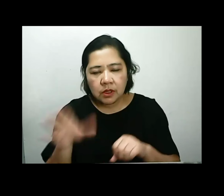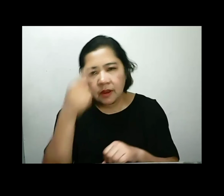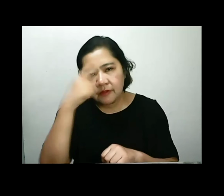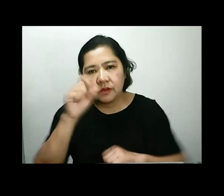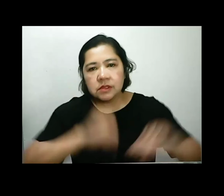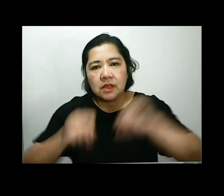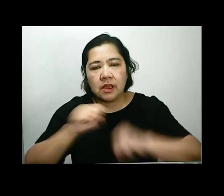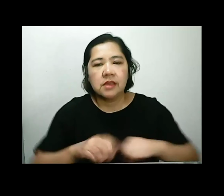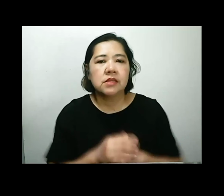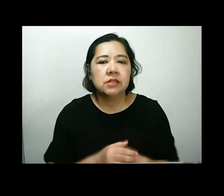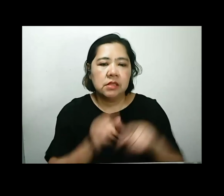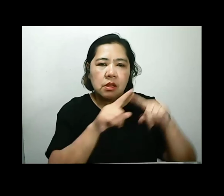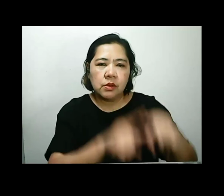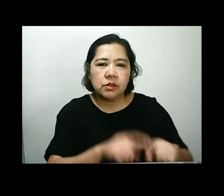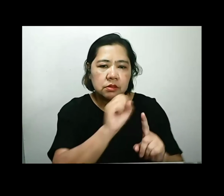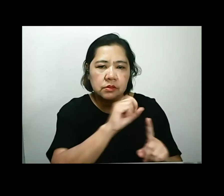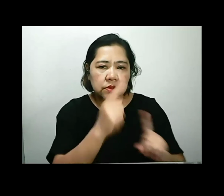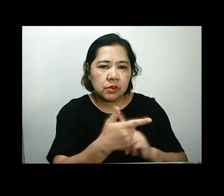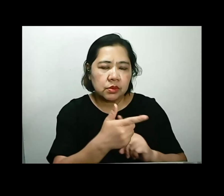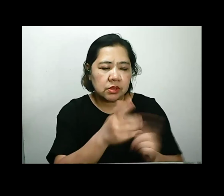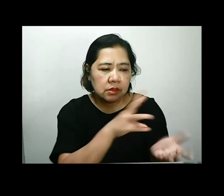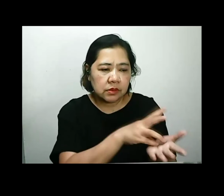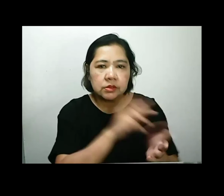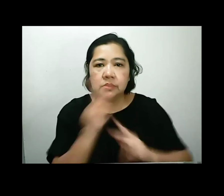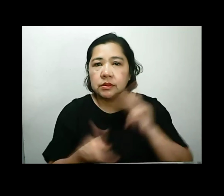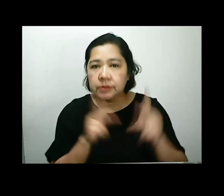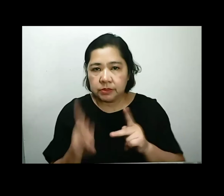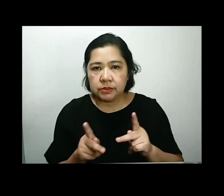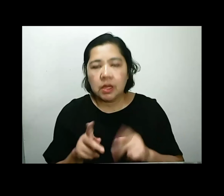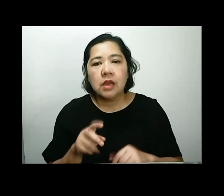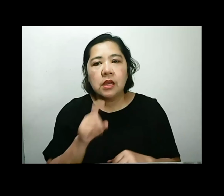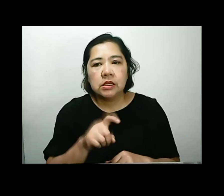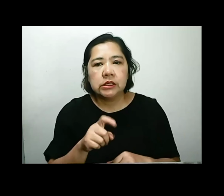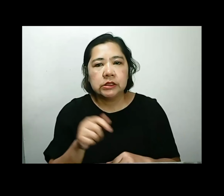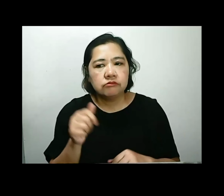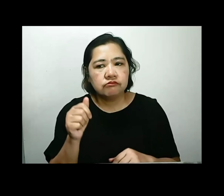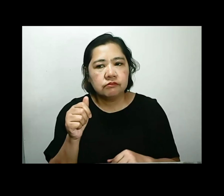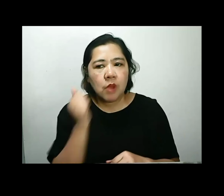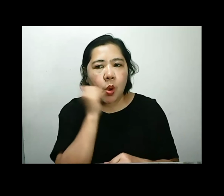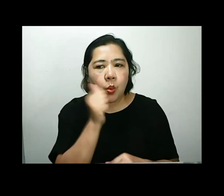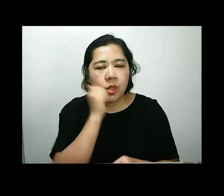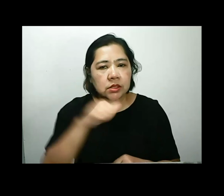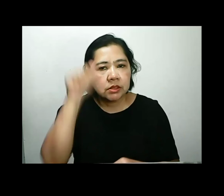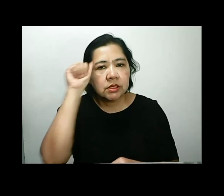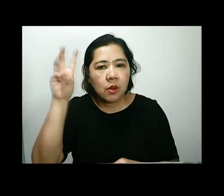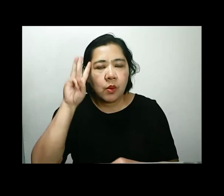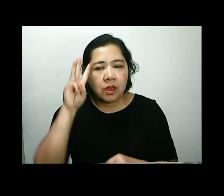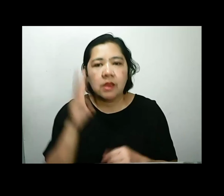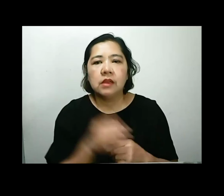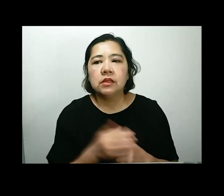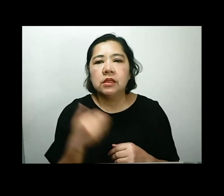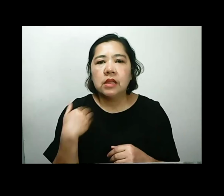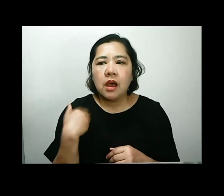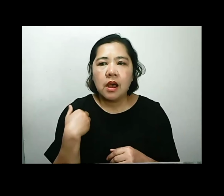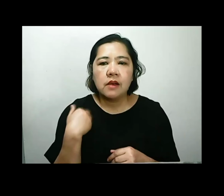according to social locations of people. And so we have to be always aware that there are power relations embedded. And